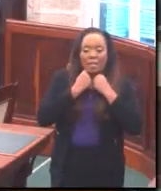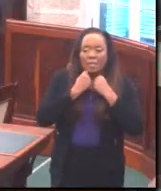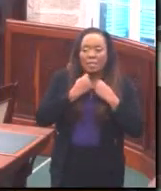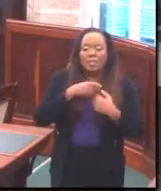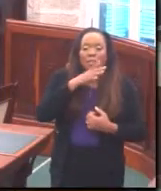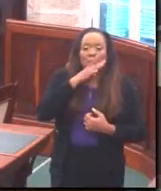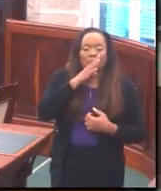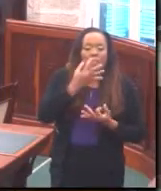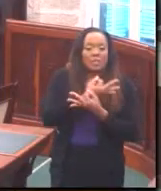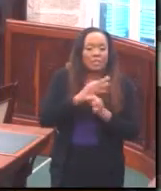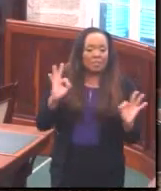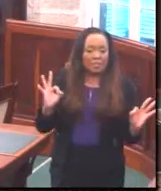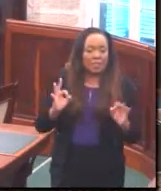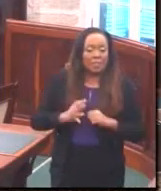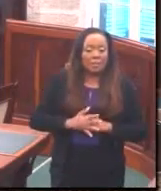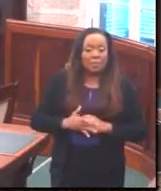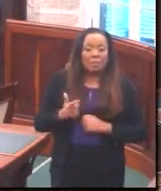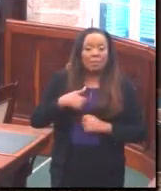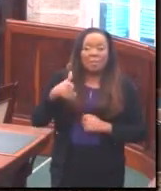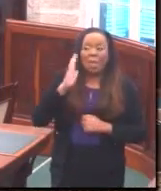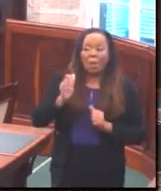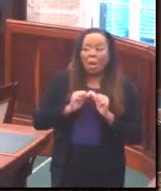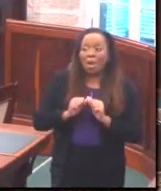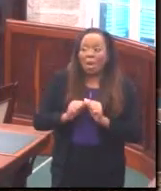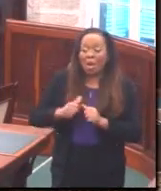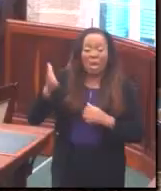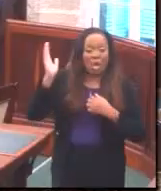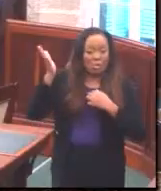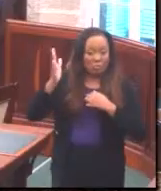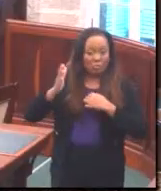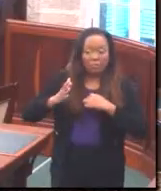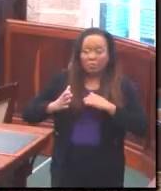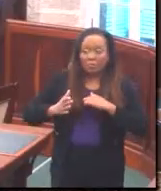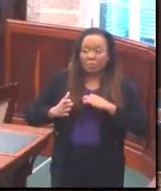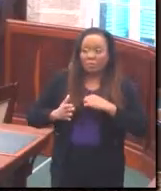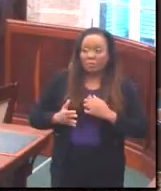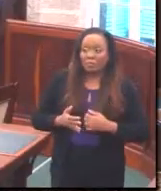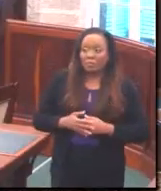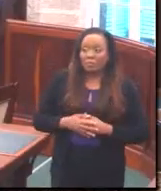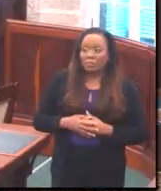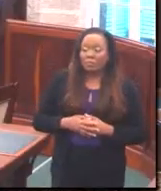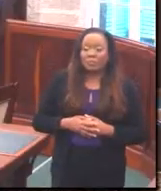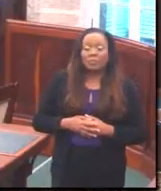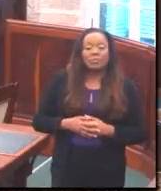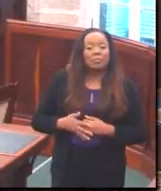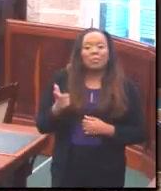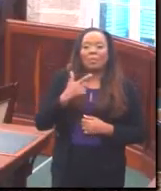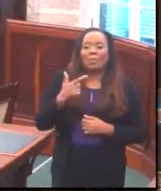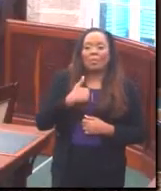And I will continue to exercise it. I don't commit contempt here nor anywhere.